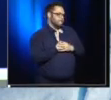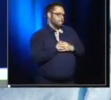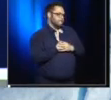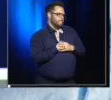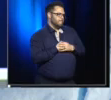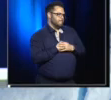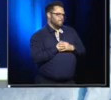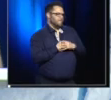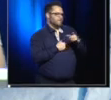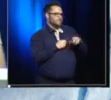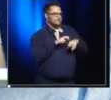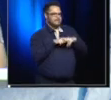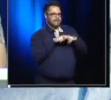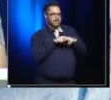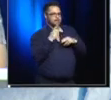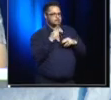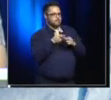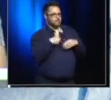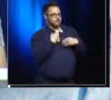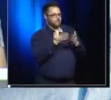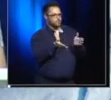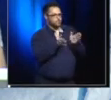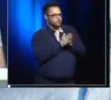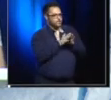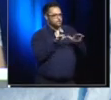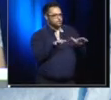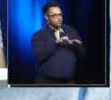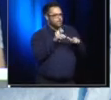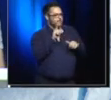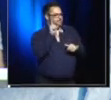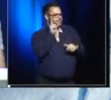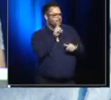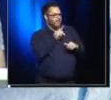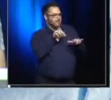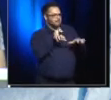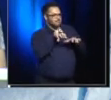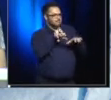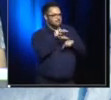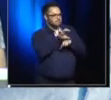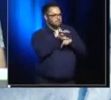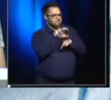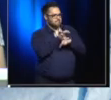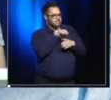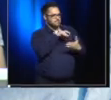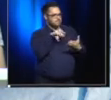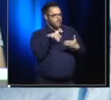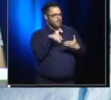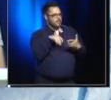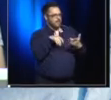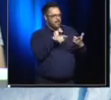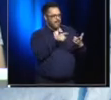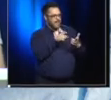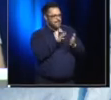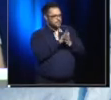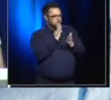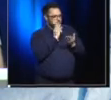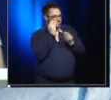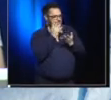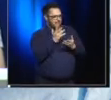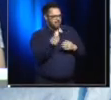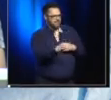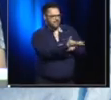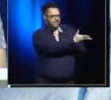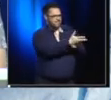get a request from somebody who's proposing to do a synthetic study and they ask for your data, give it to them. It's fantastic.